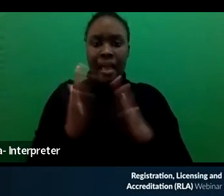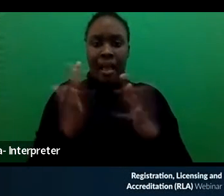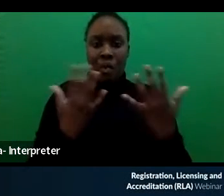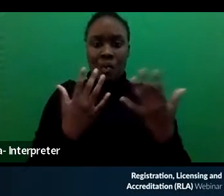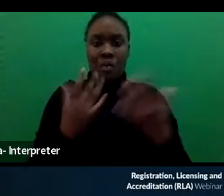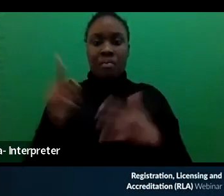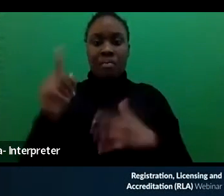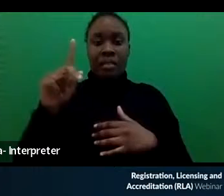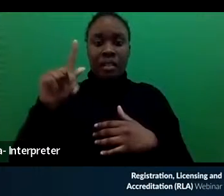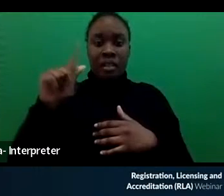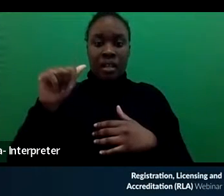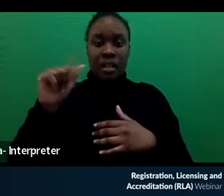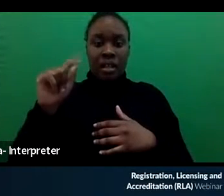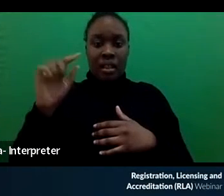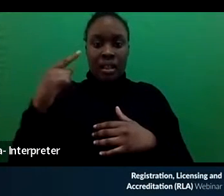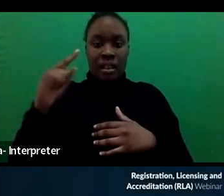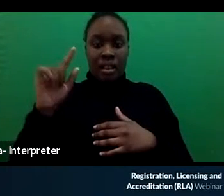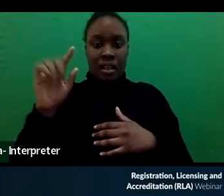us.